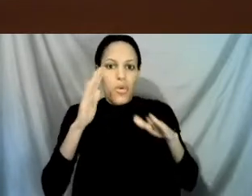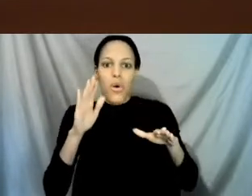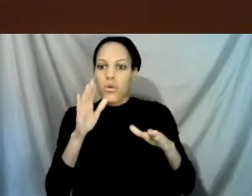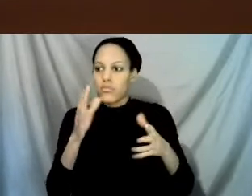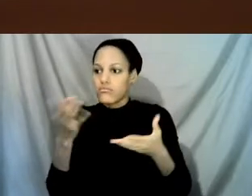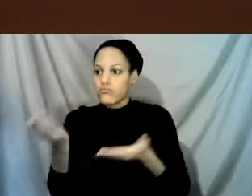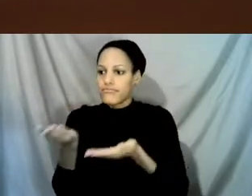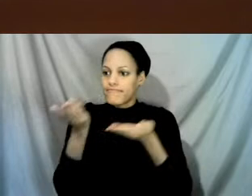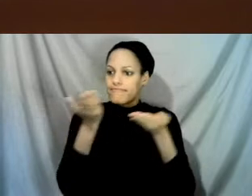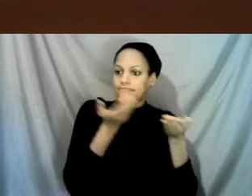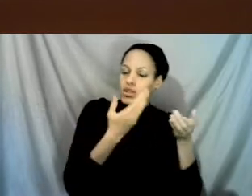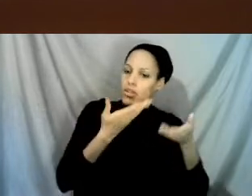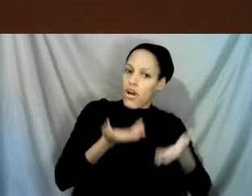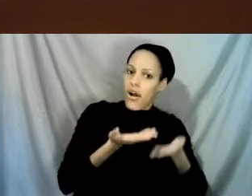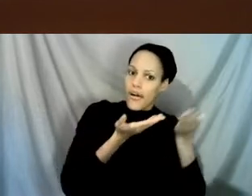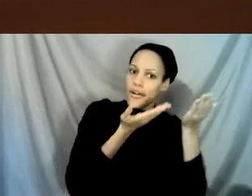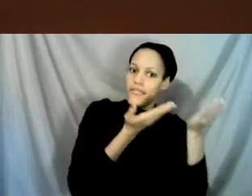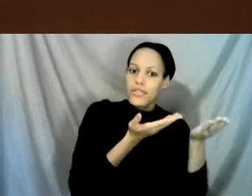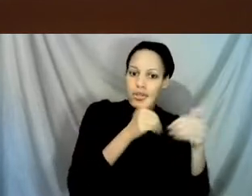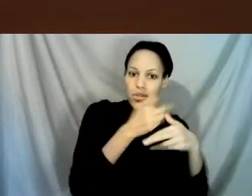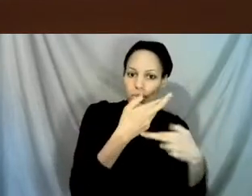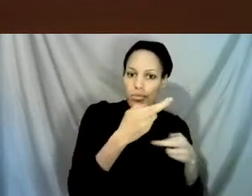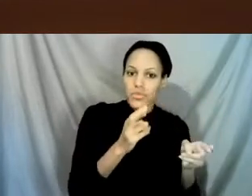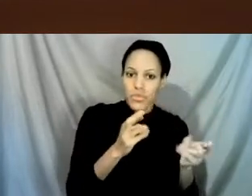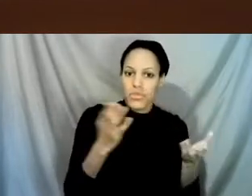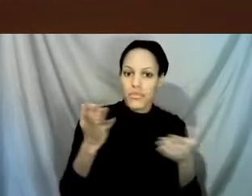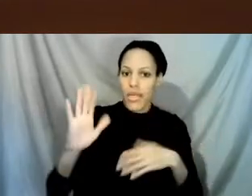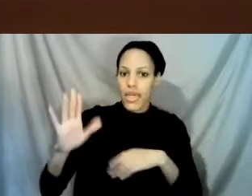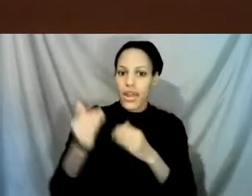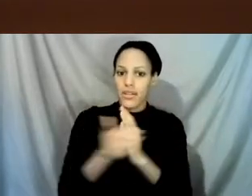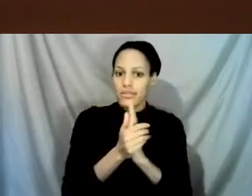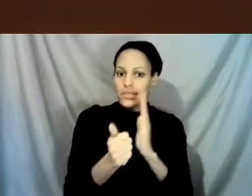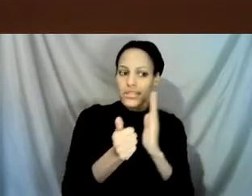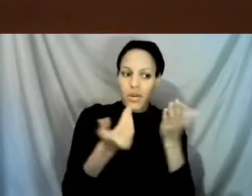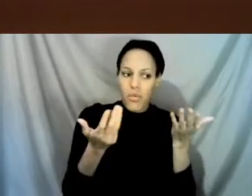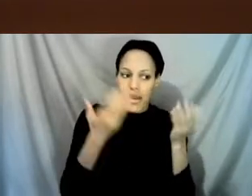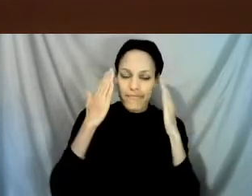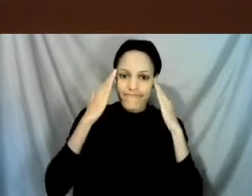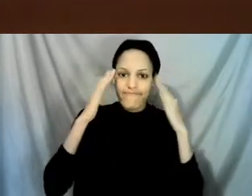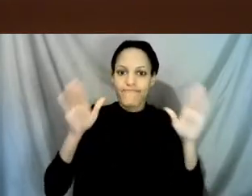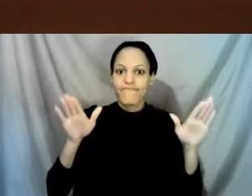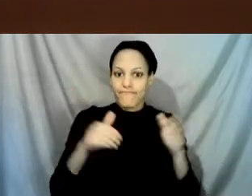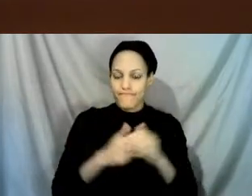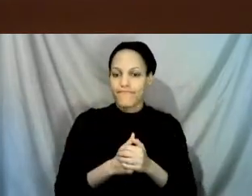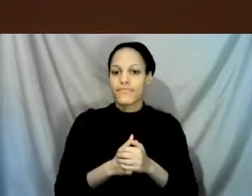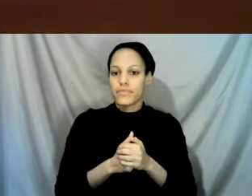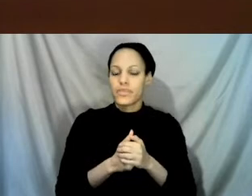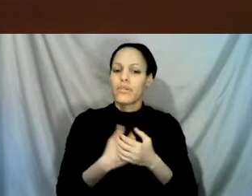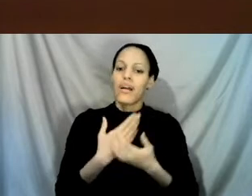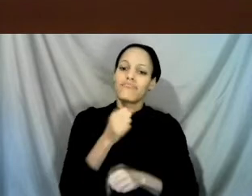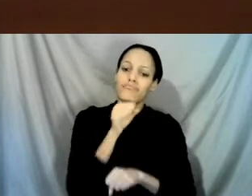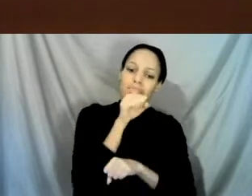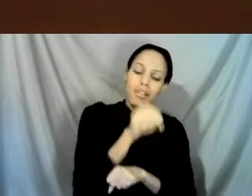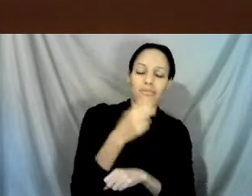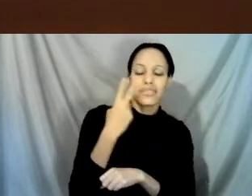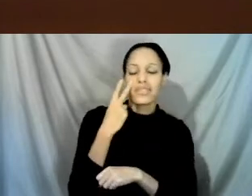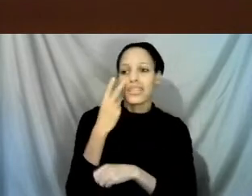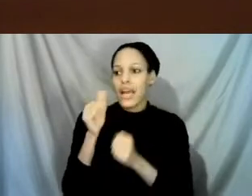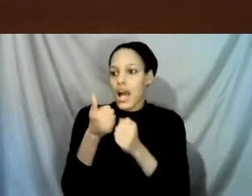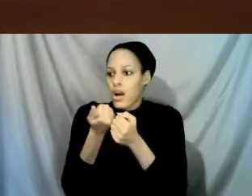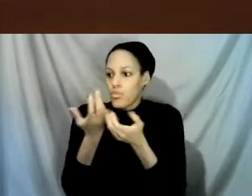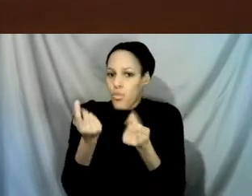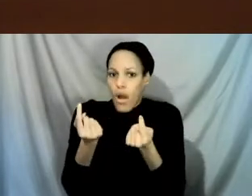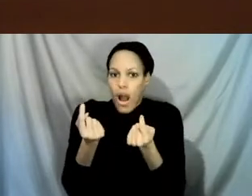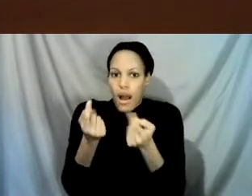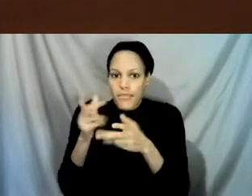they're going to do with that in the world. And I've lived to see people do great things with dance, but